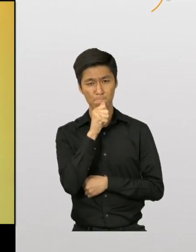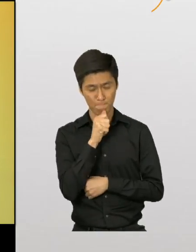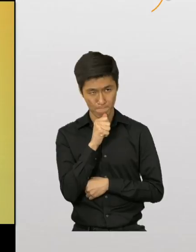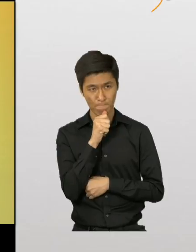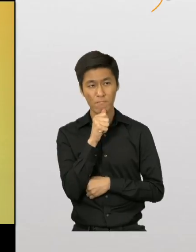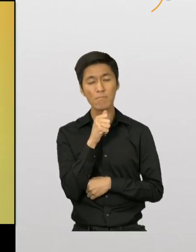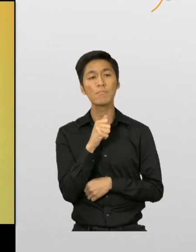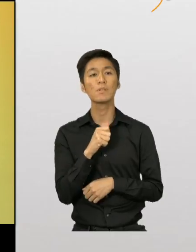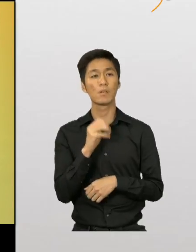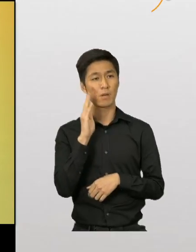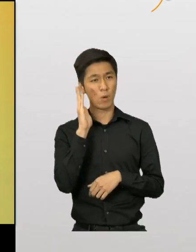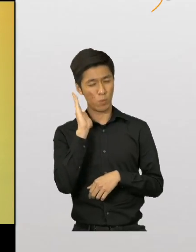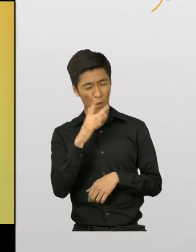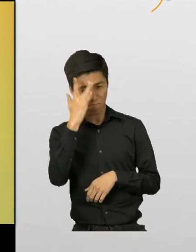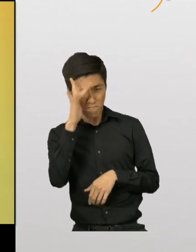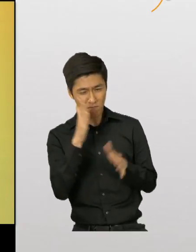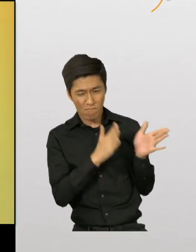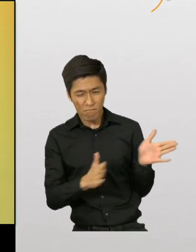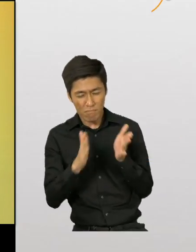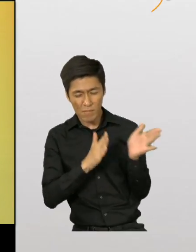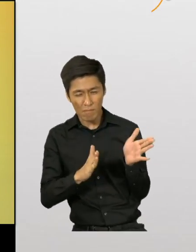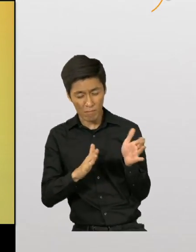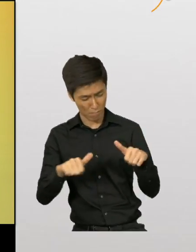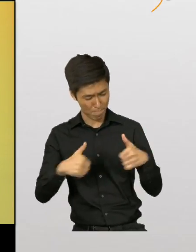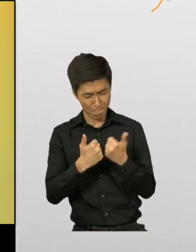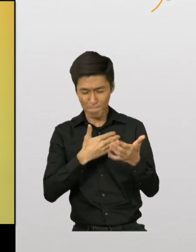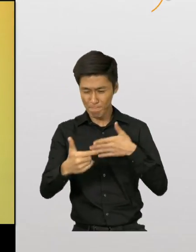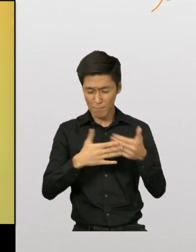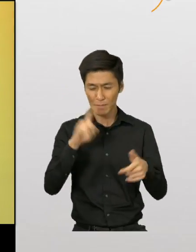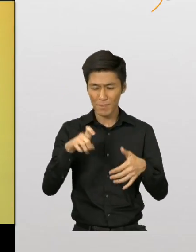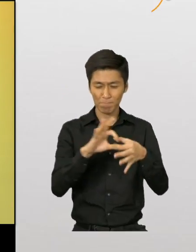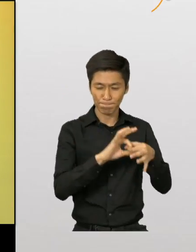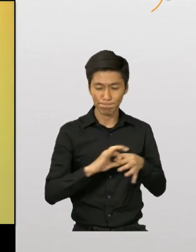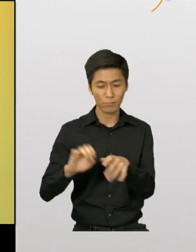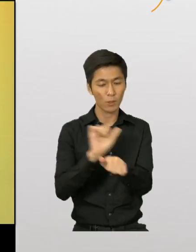overcome the current challenges, and find a new way to move forward together.